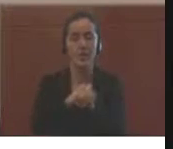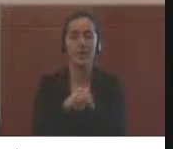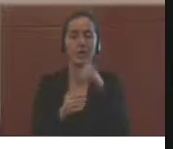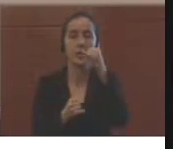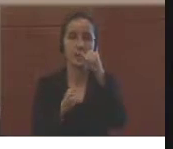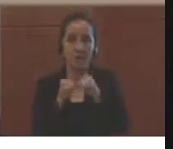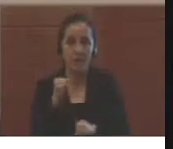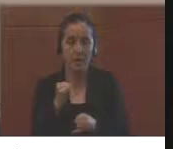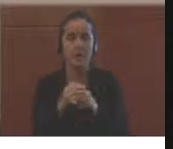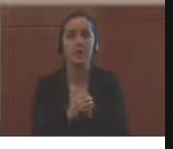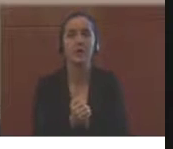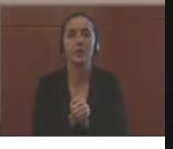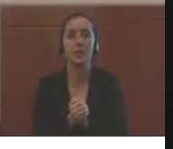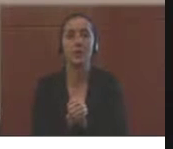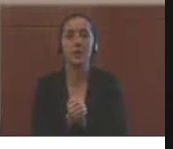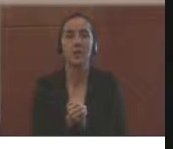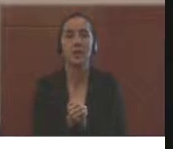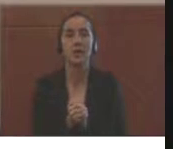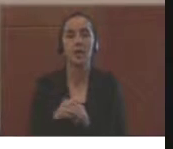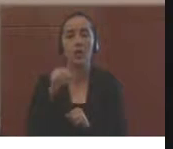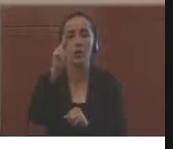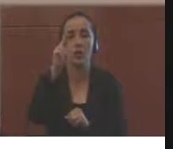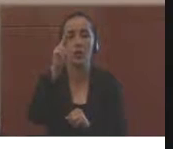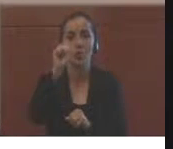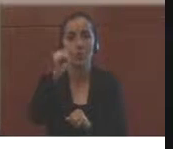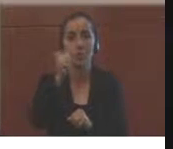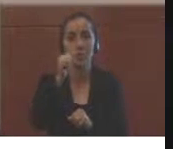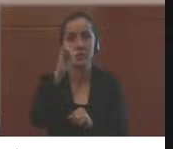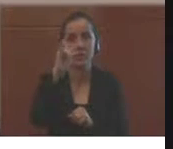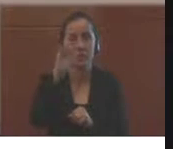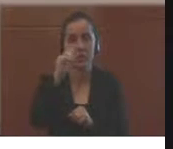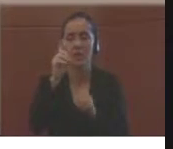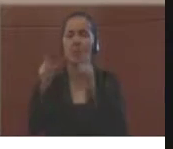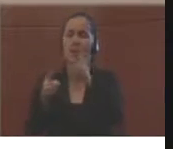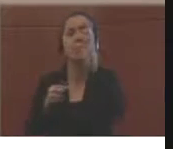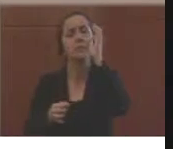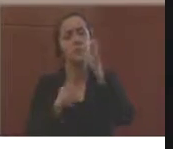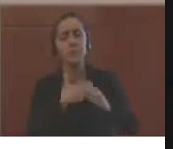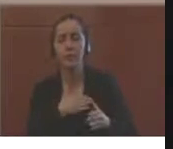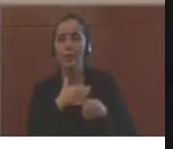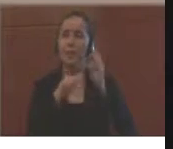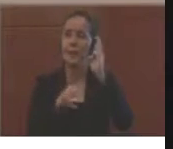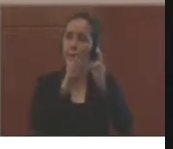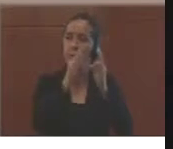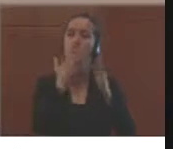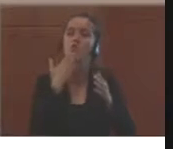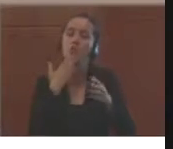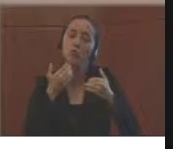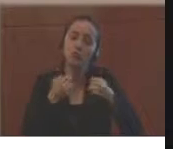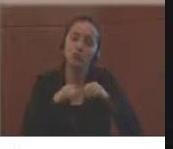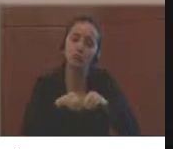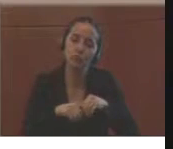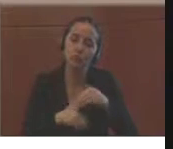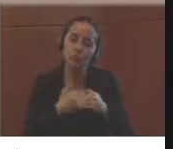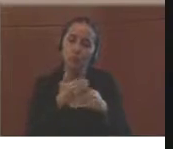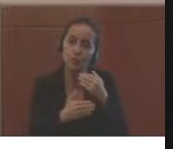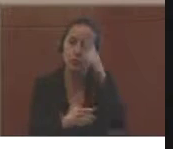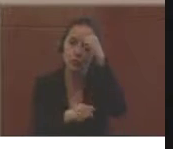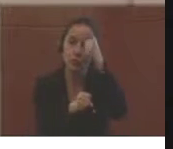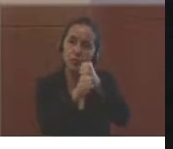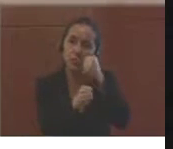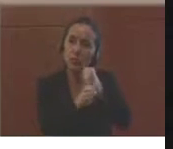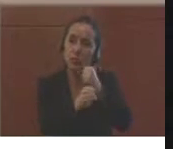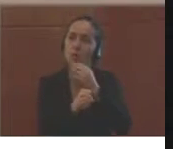I am going to invite Ricardo Mena, head of our office in the Americas, to